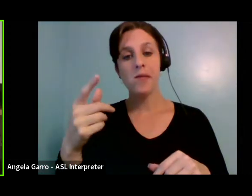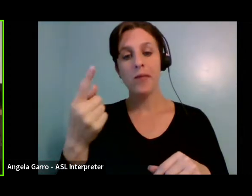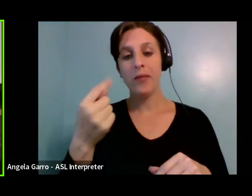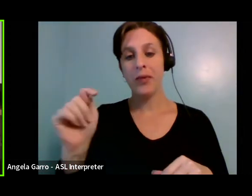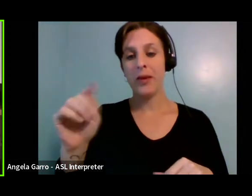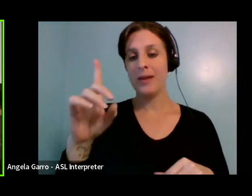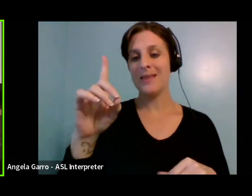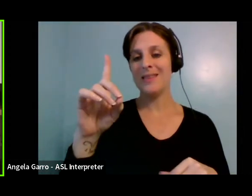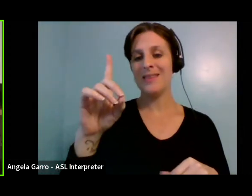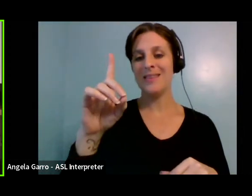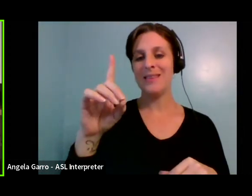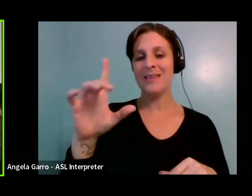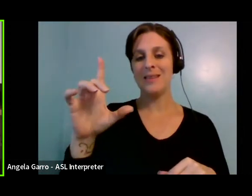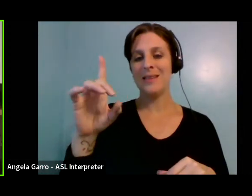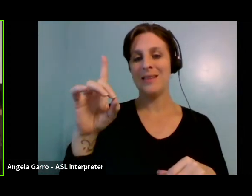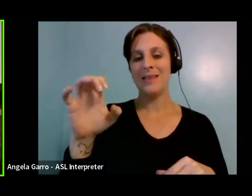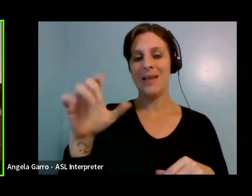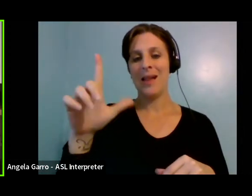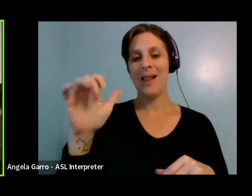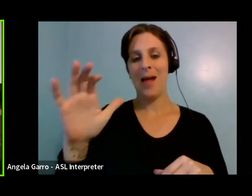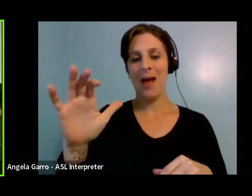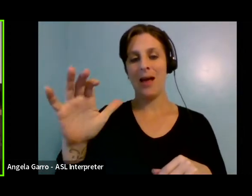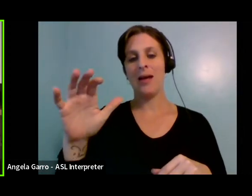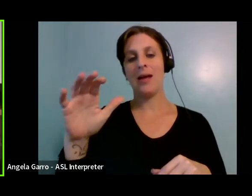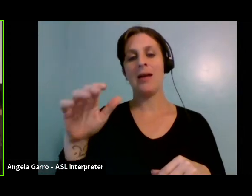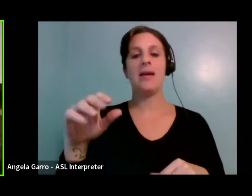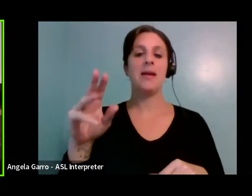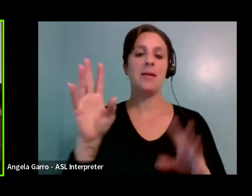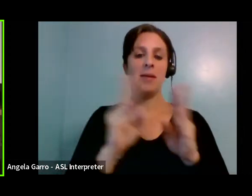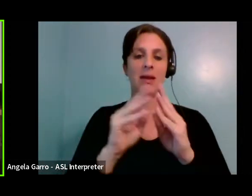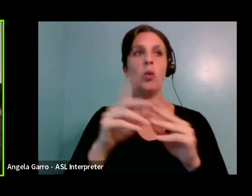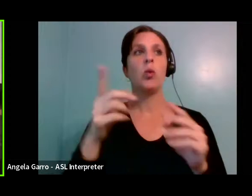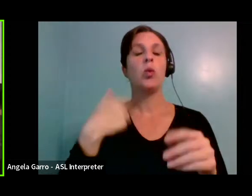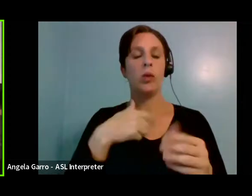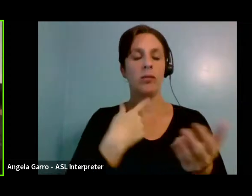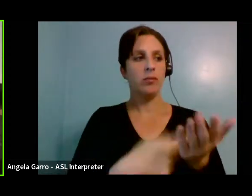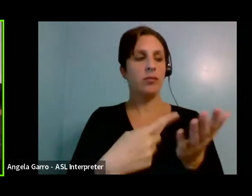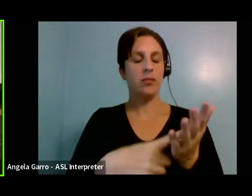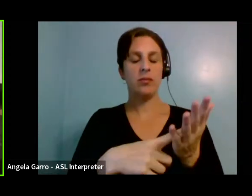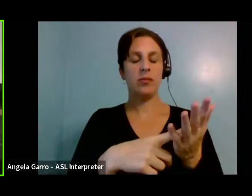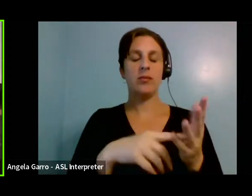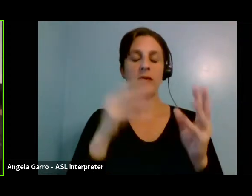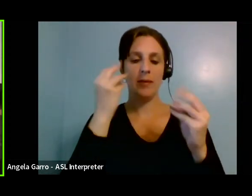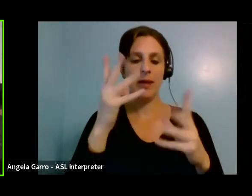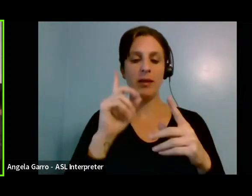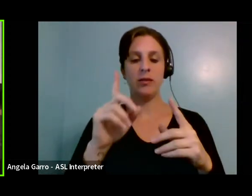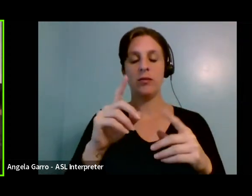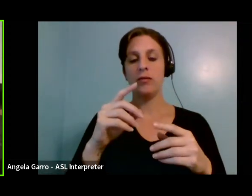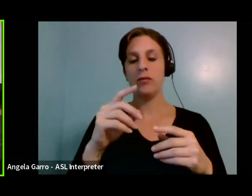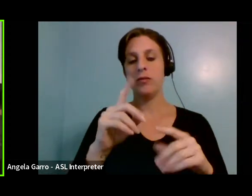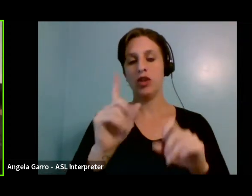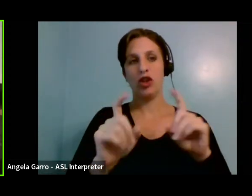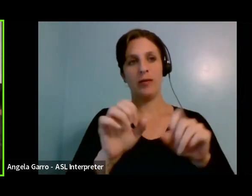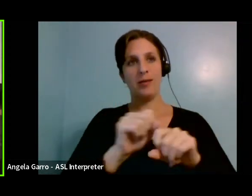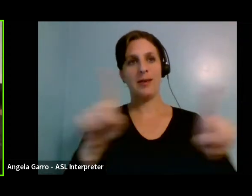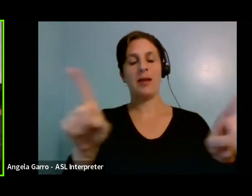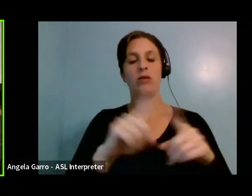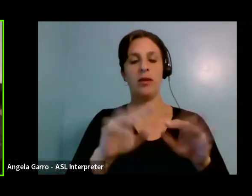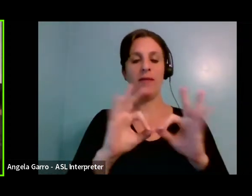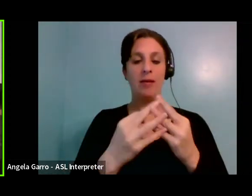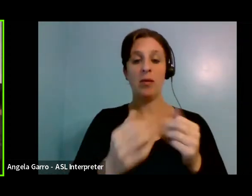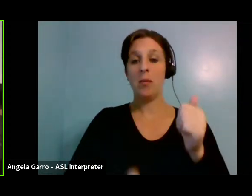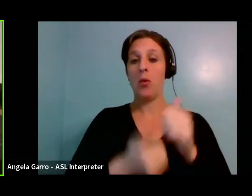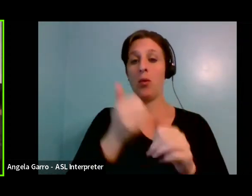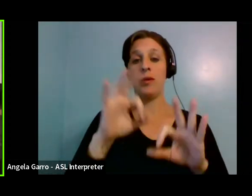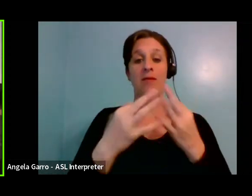meeting. We went over information about a survey that was sent out to the families. The majority of the families